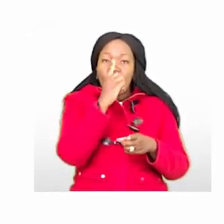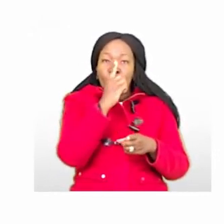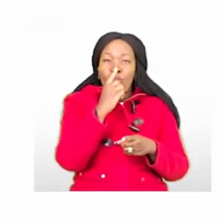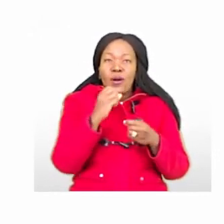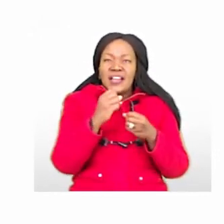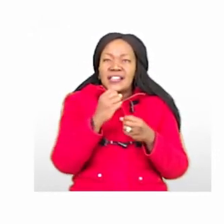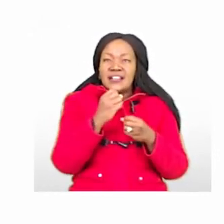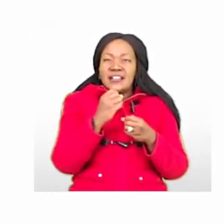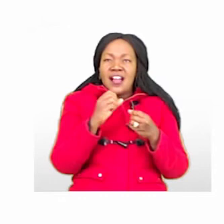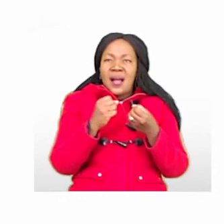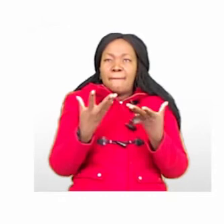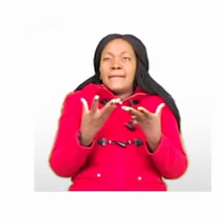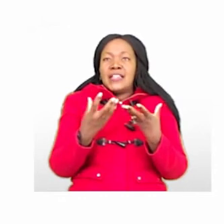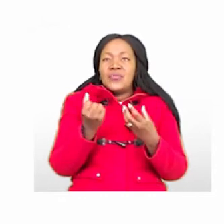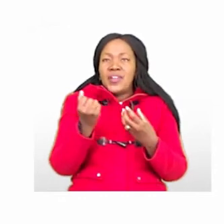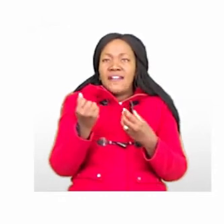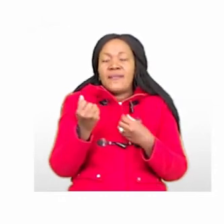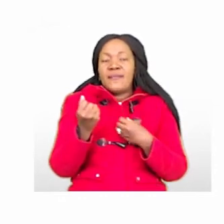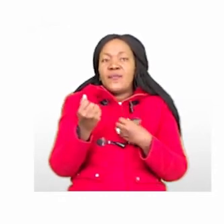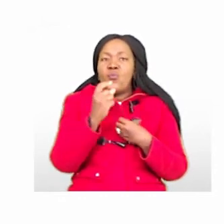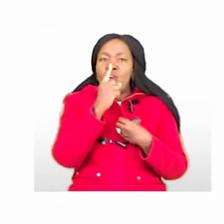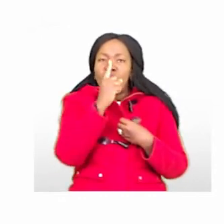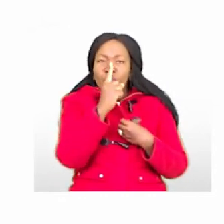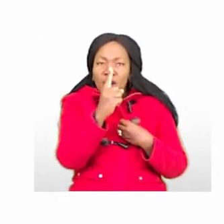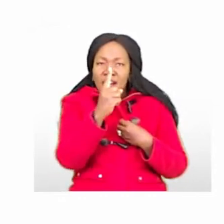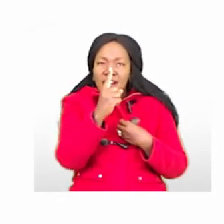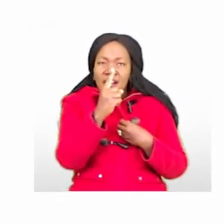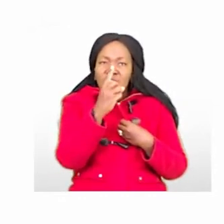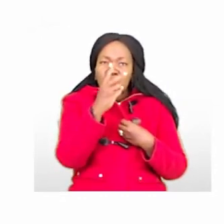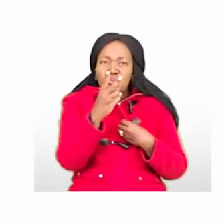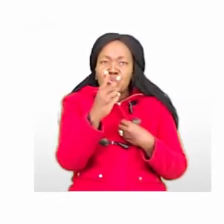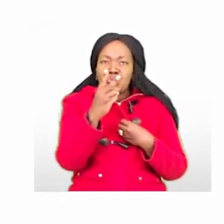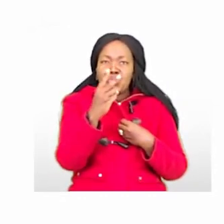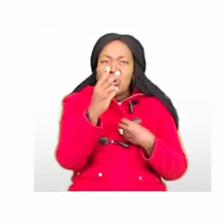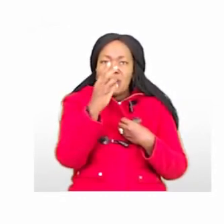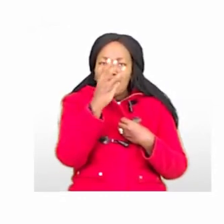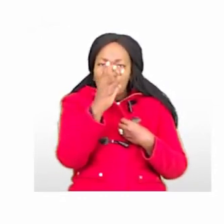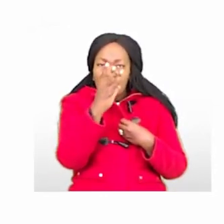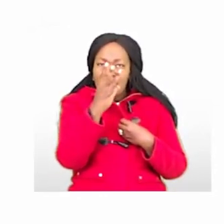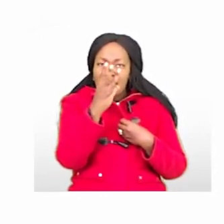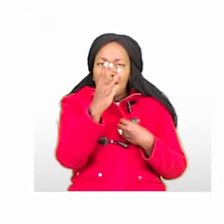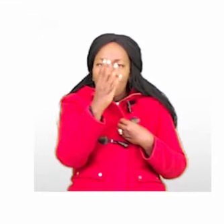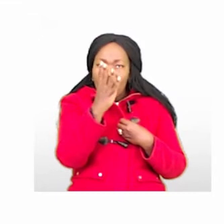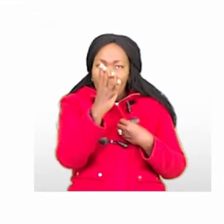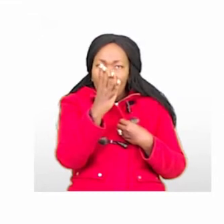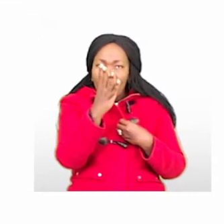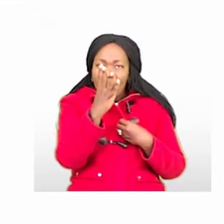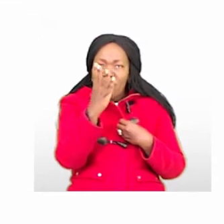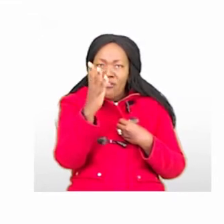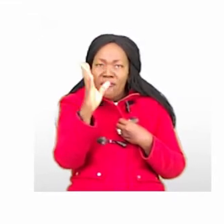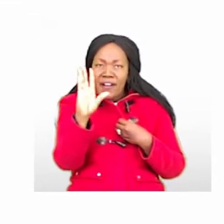How many do we have? We have 1, 2, 3,